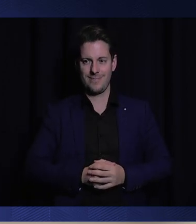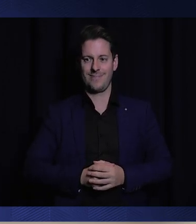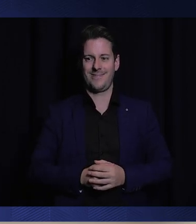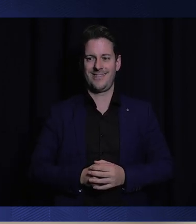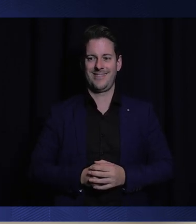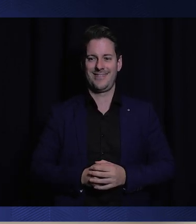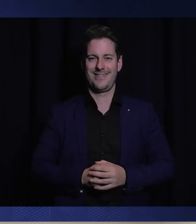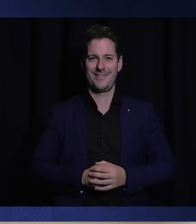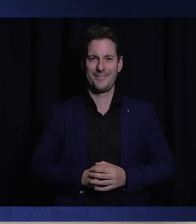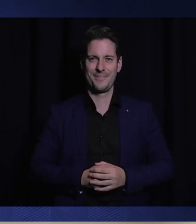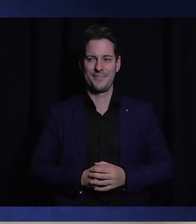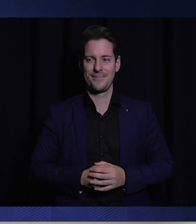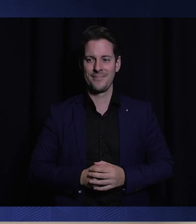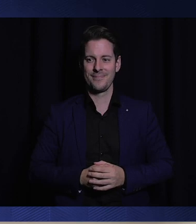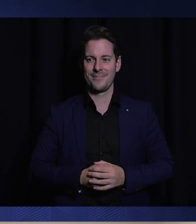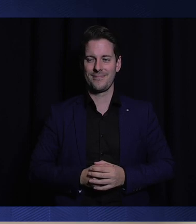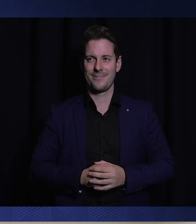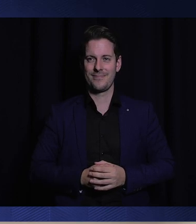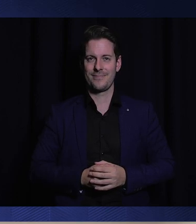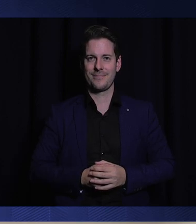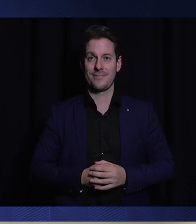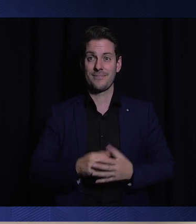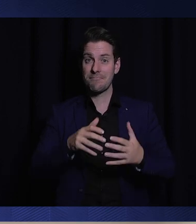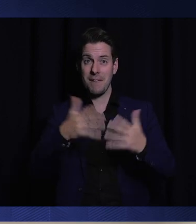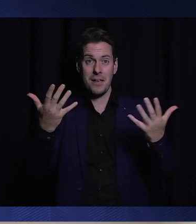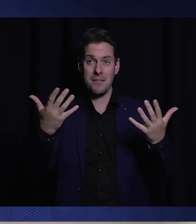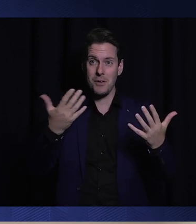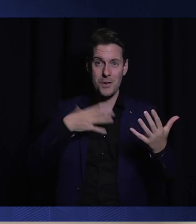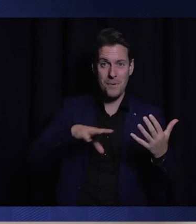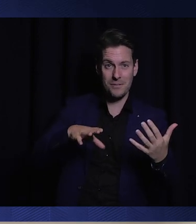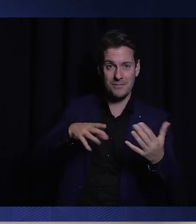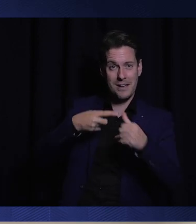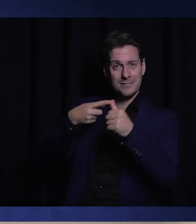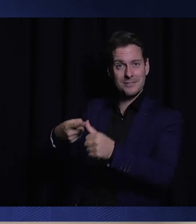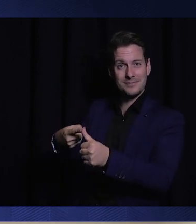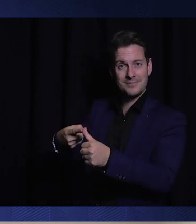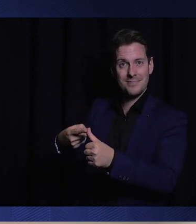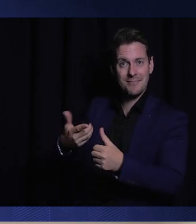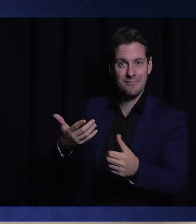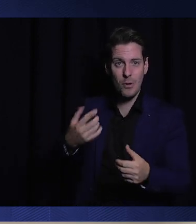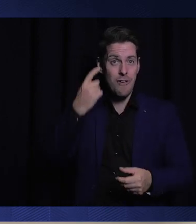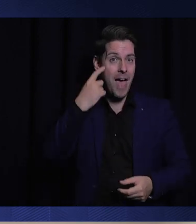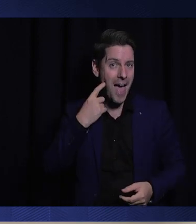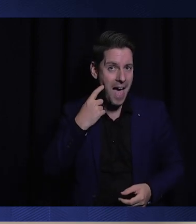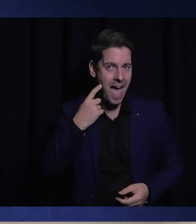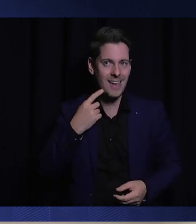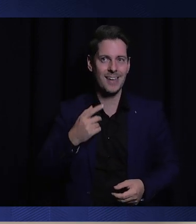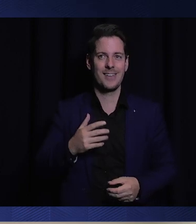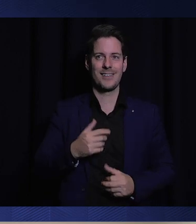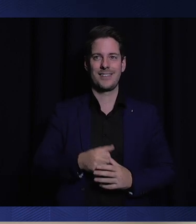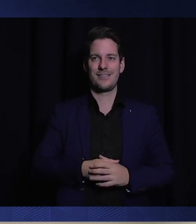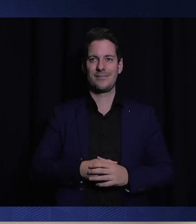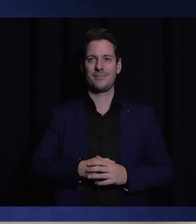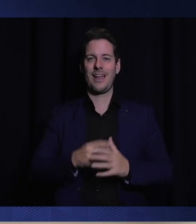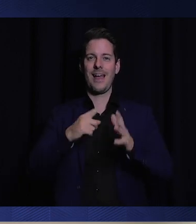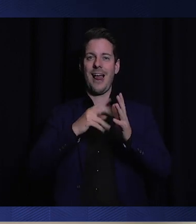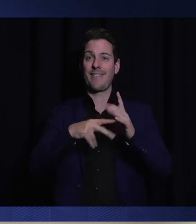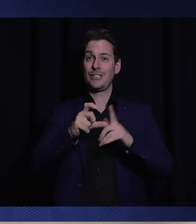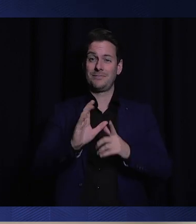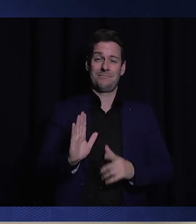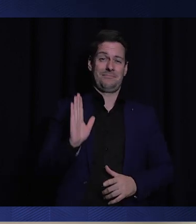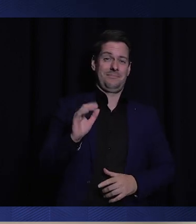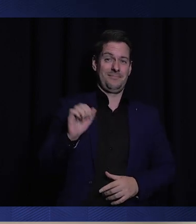on valuing natural landscapes over potential residential or commercial development, or returning land to nature.